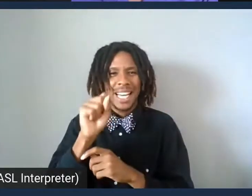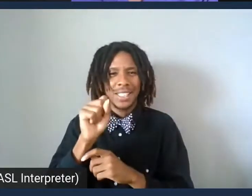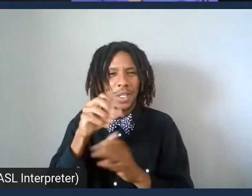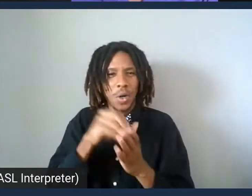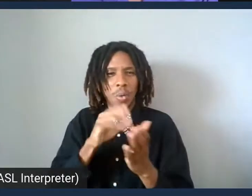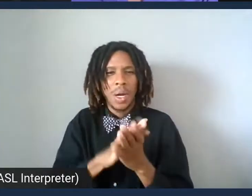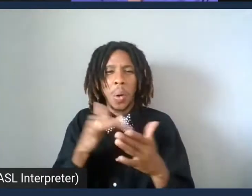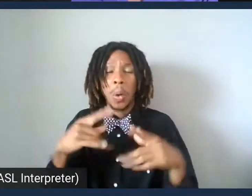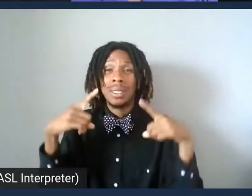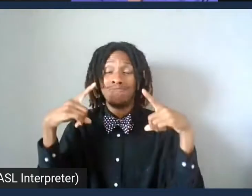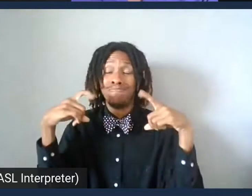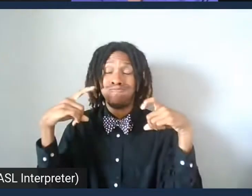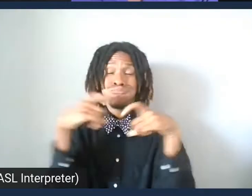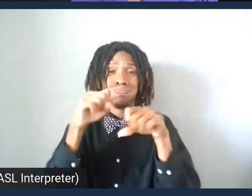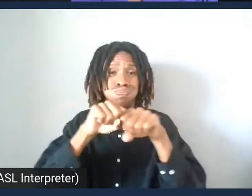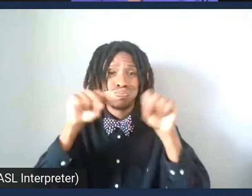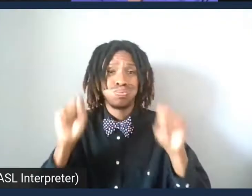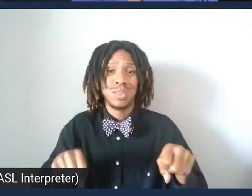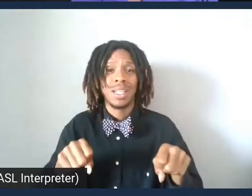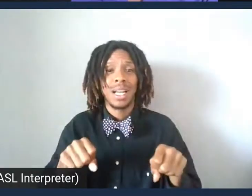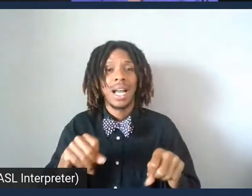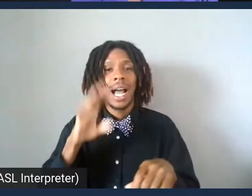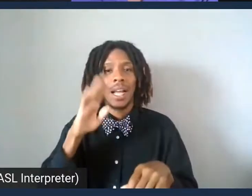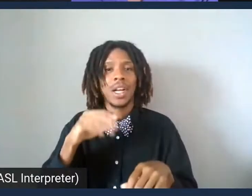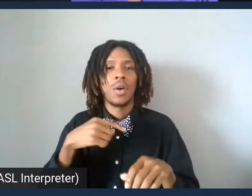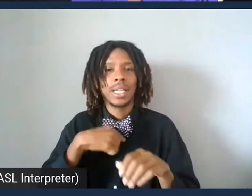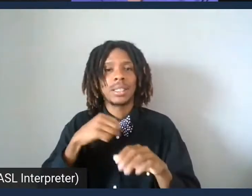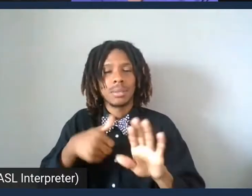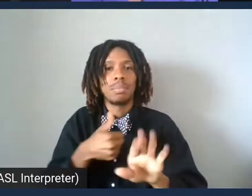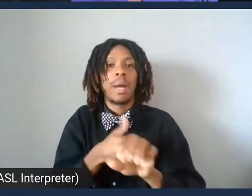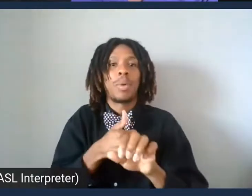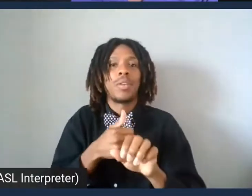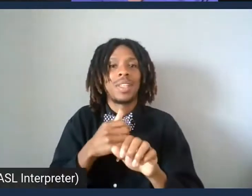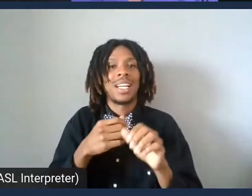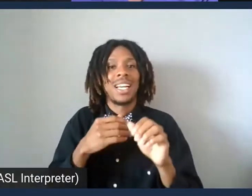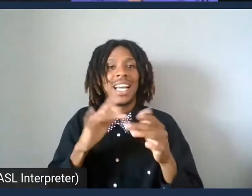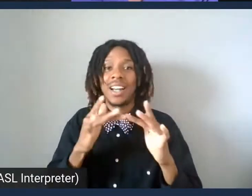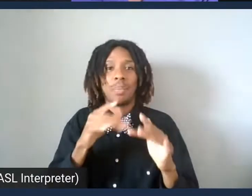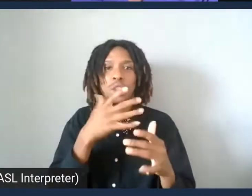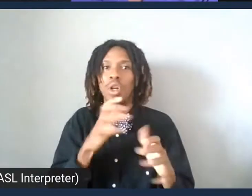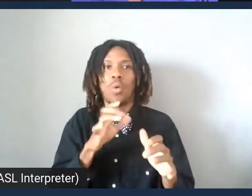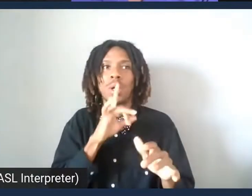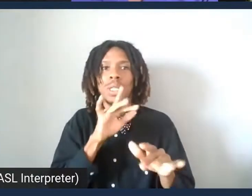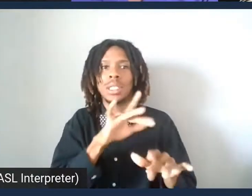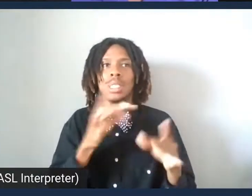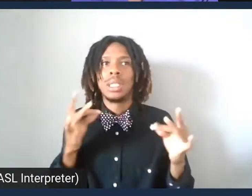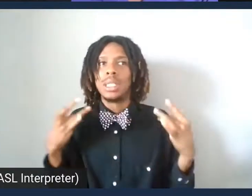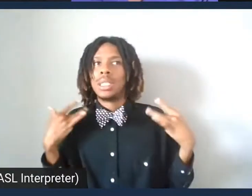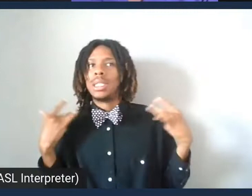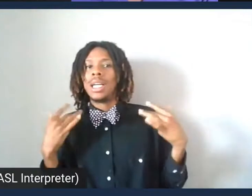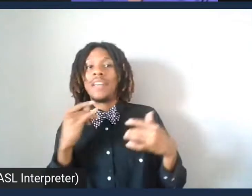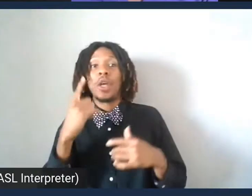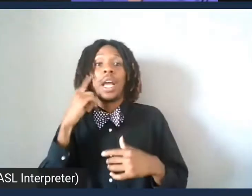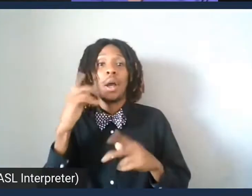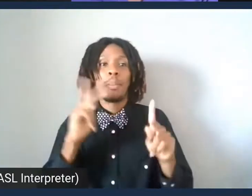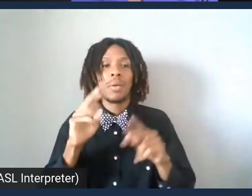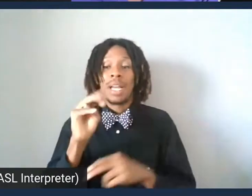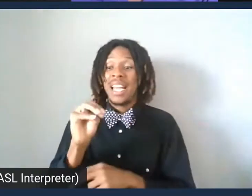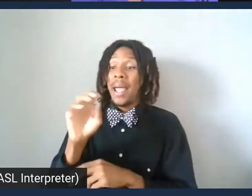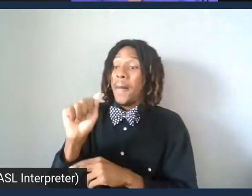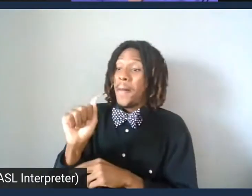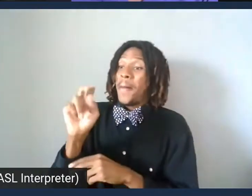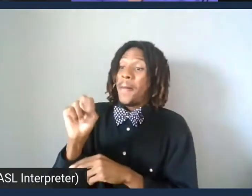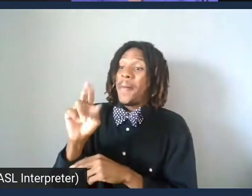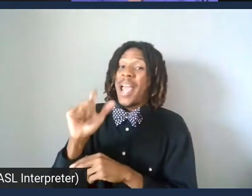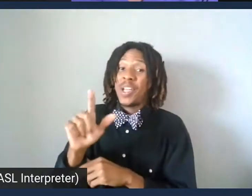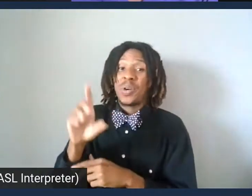is a complex system, despite being, you know, the backbone of the internet. It is really something that you don't want to touch. So if you ever hear like manual